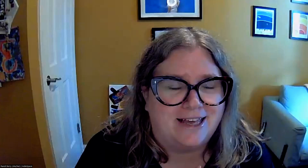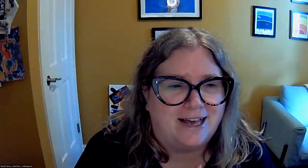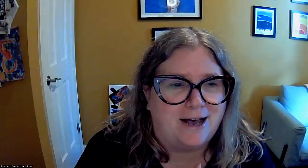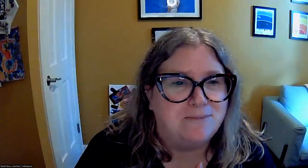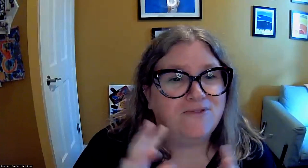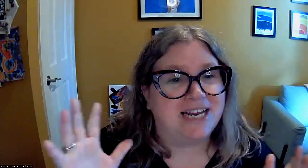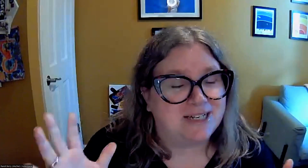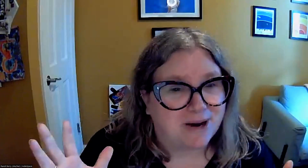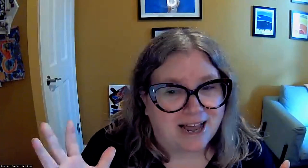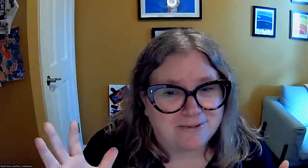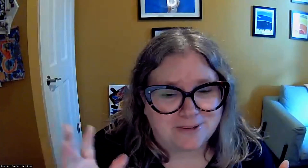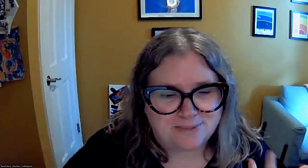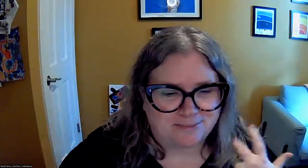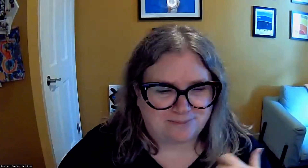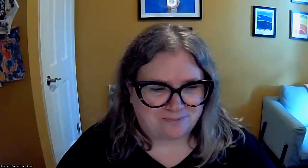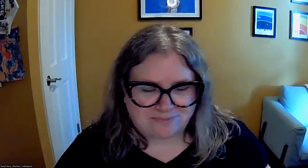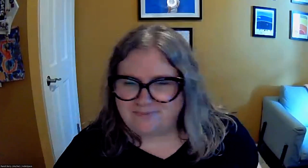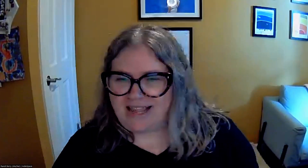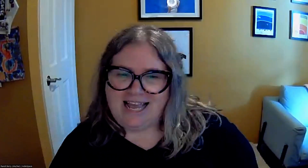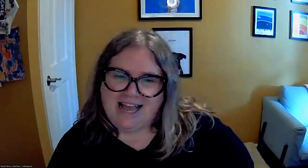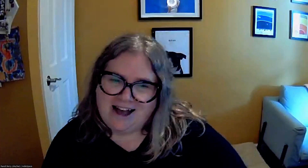we move into breakout rooms.